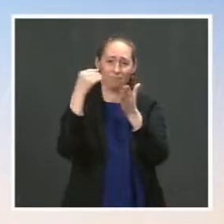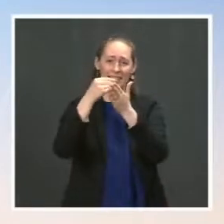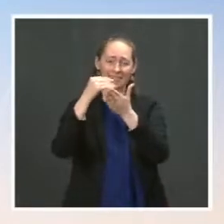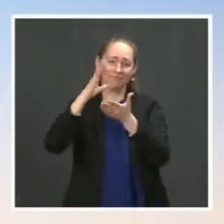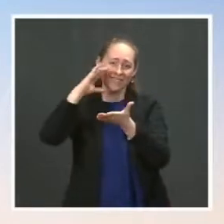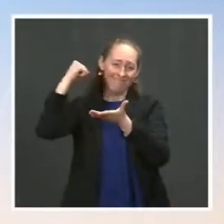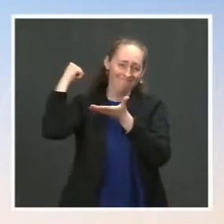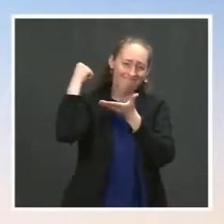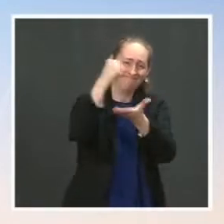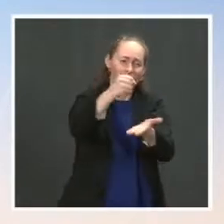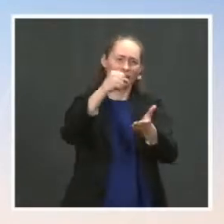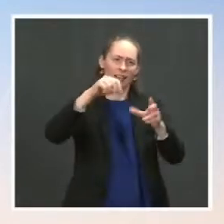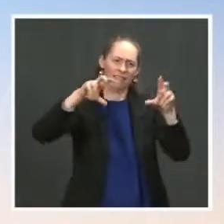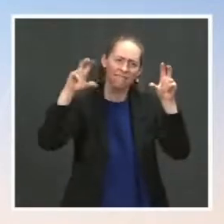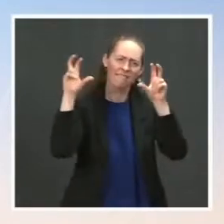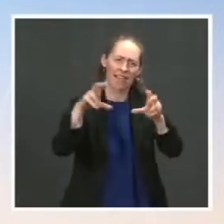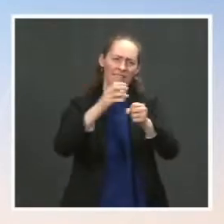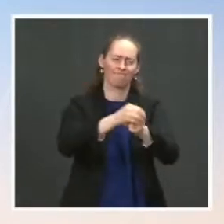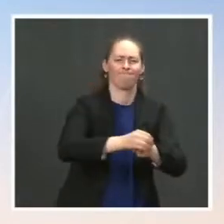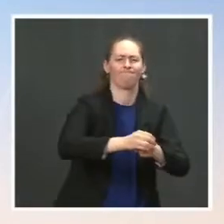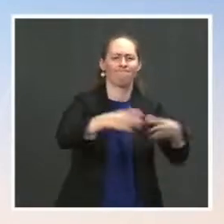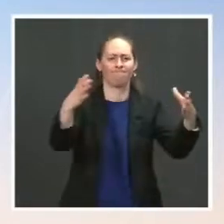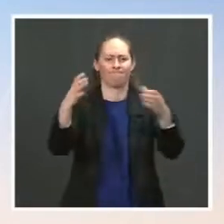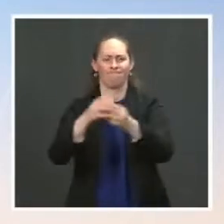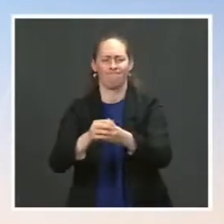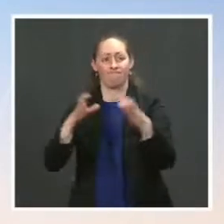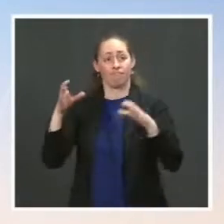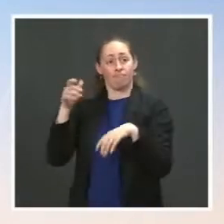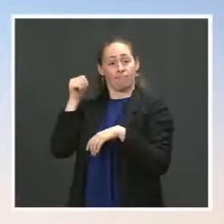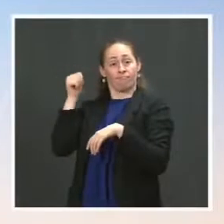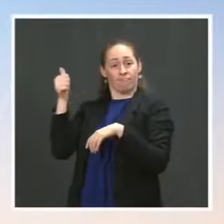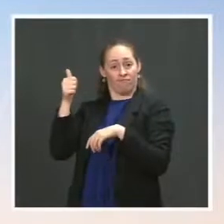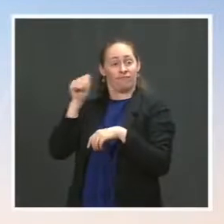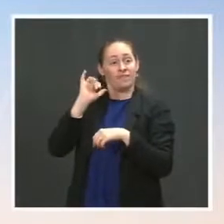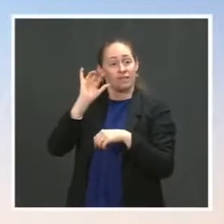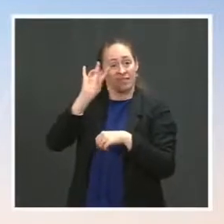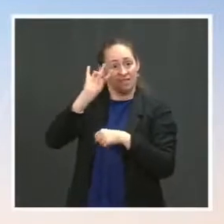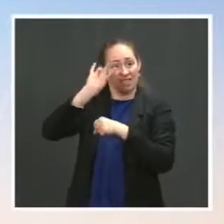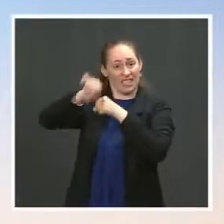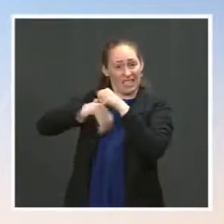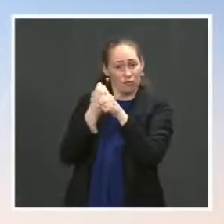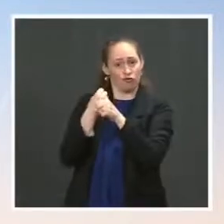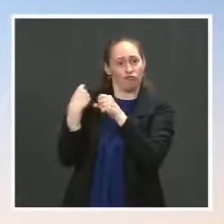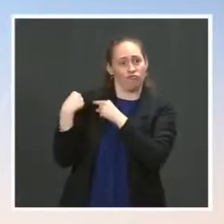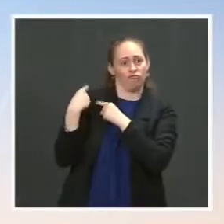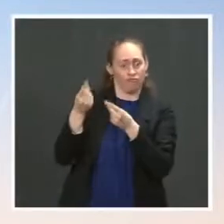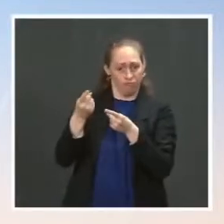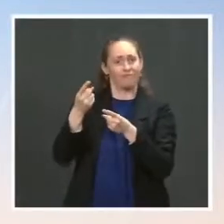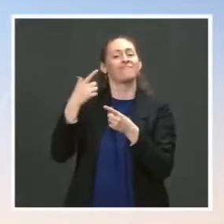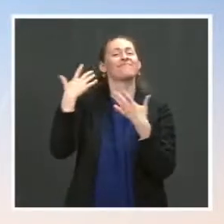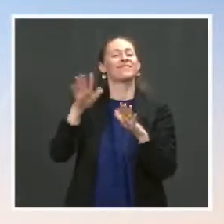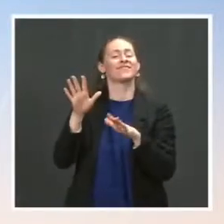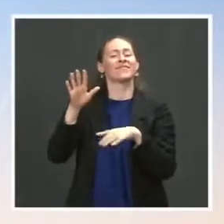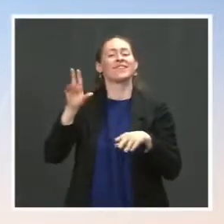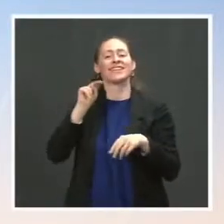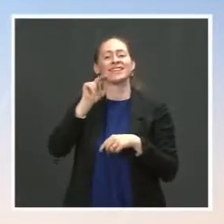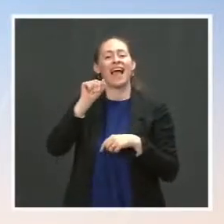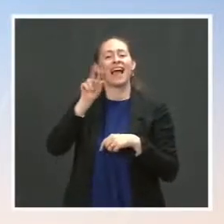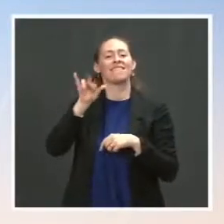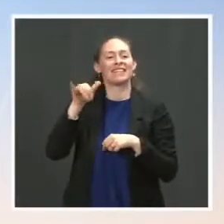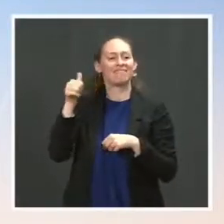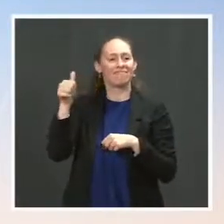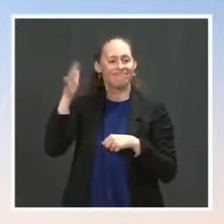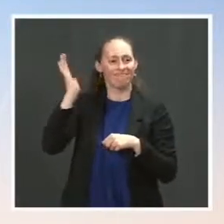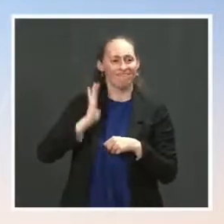He also served for 7 years as an officer in the U.S. Navy Reserve, taking a leave of absence from the mayor's office for a deployment to Afghanistan in